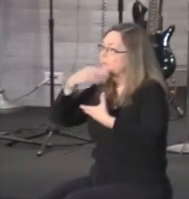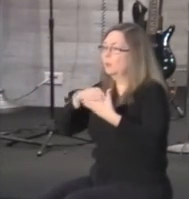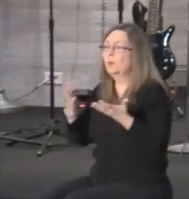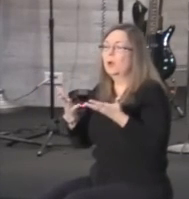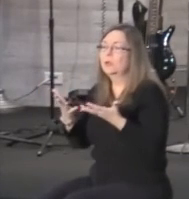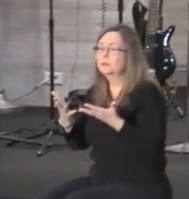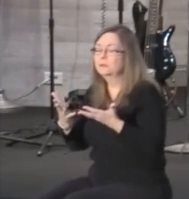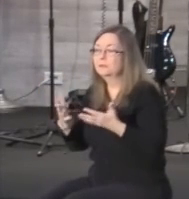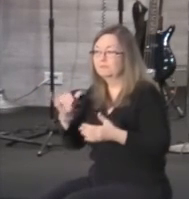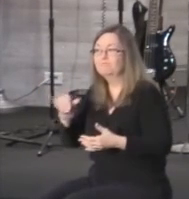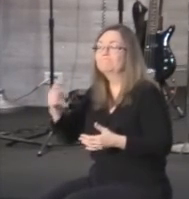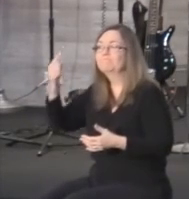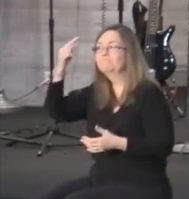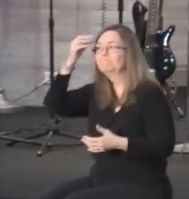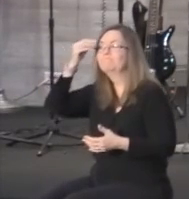That's a question to ponder.